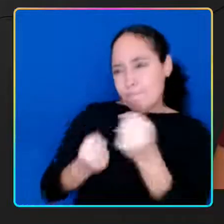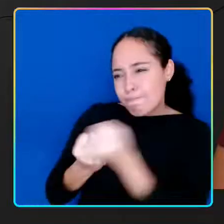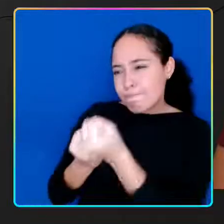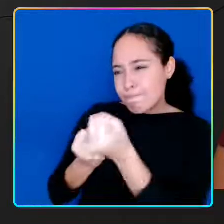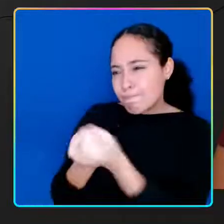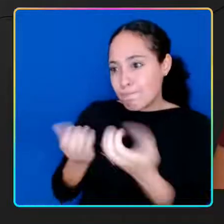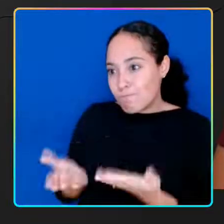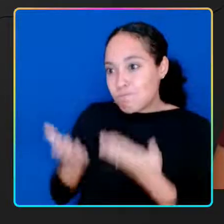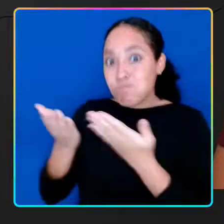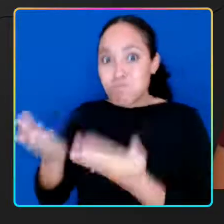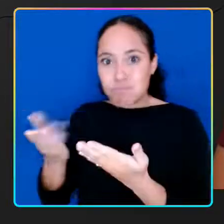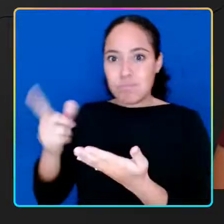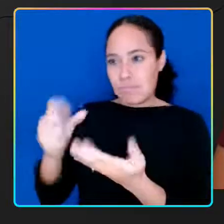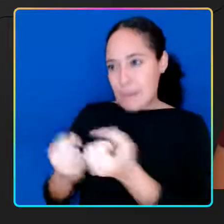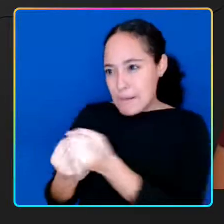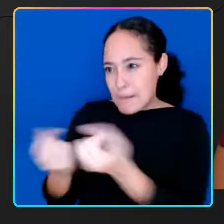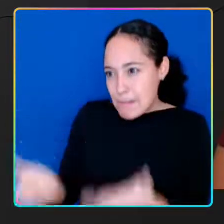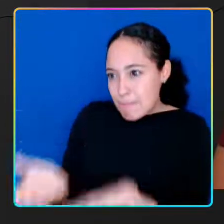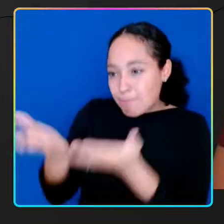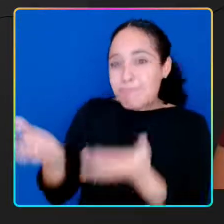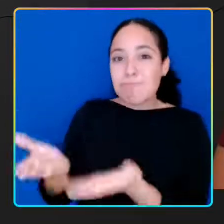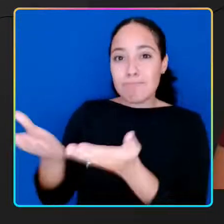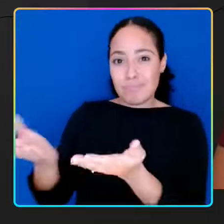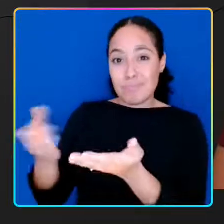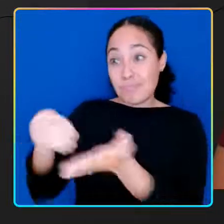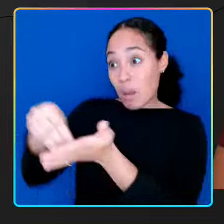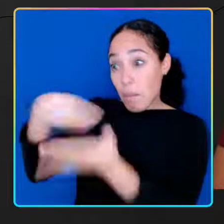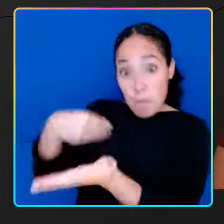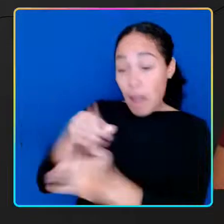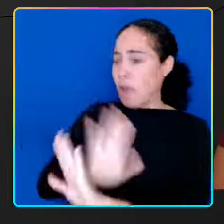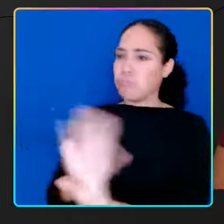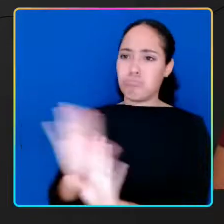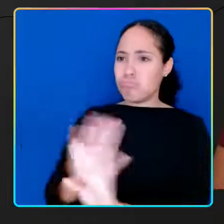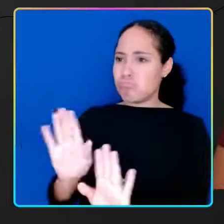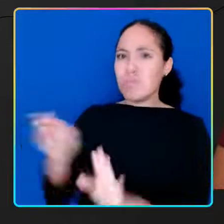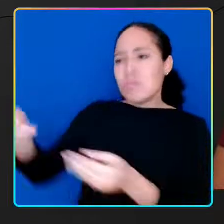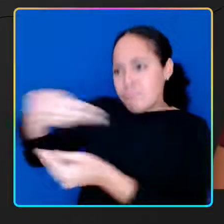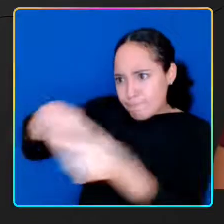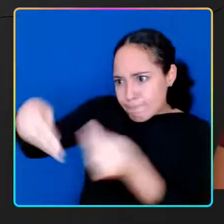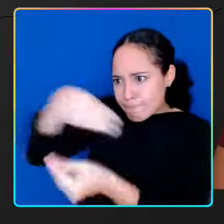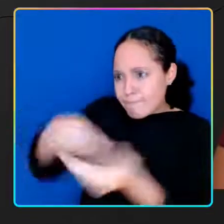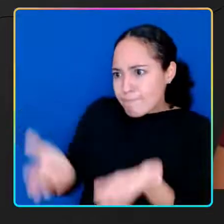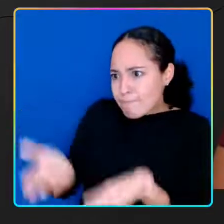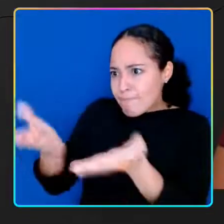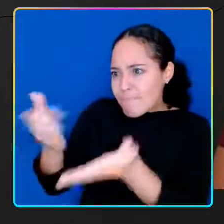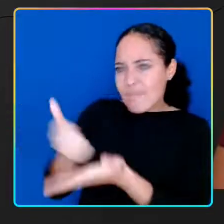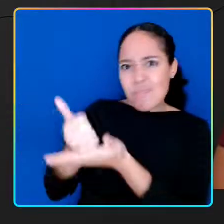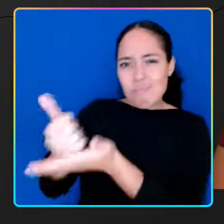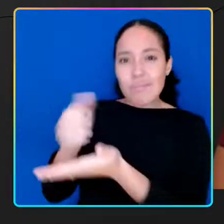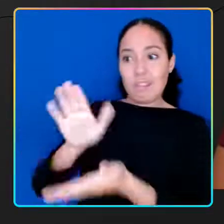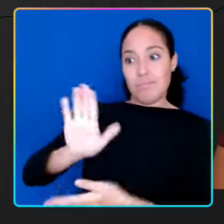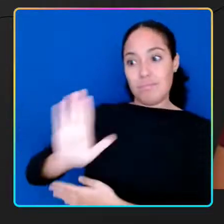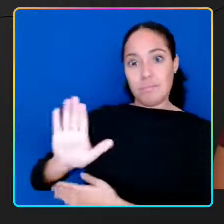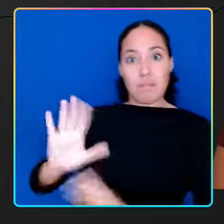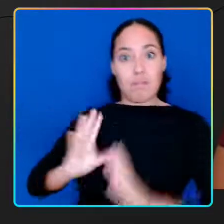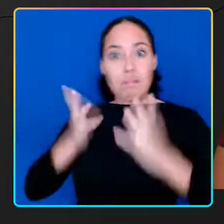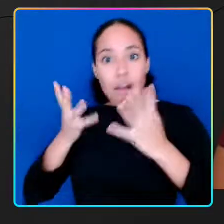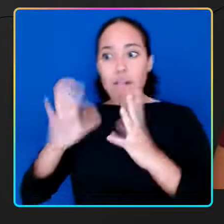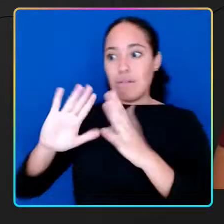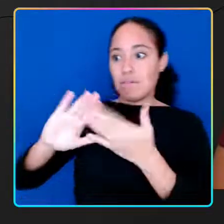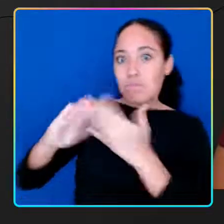machine learning, or general software development, help them get the education that they need so that they can improve their lives, their families, and their